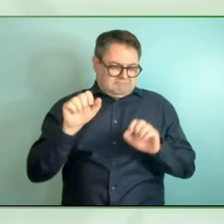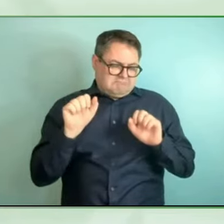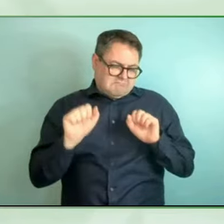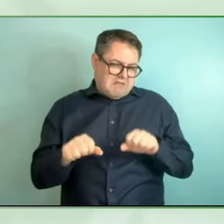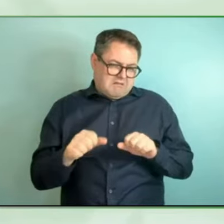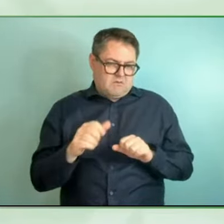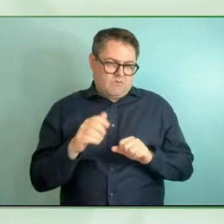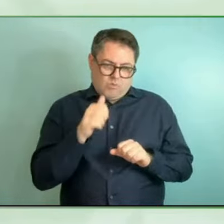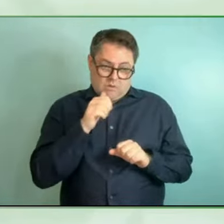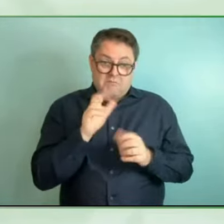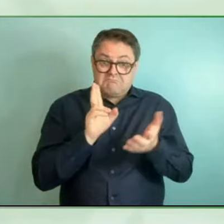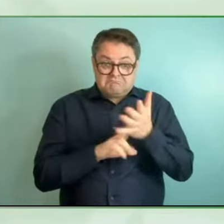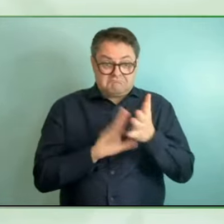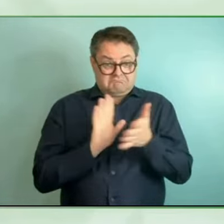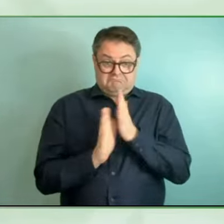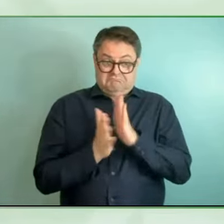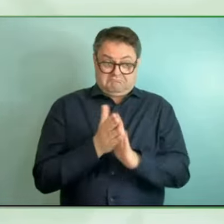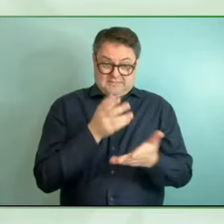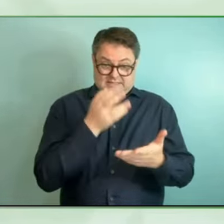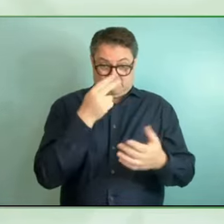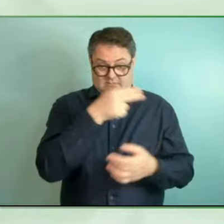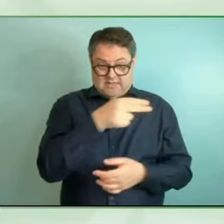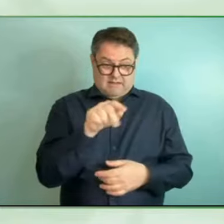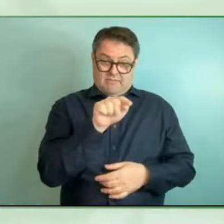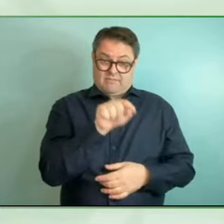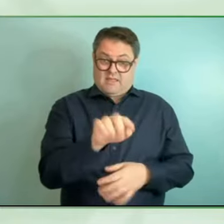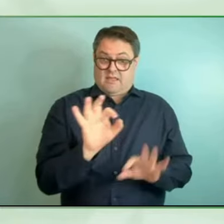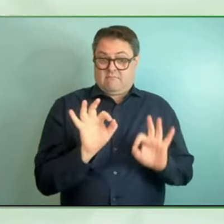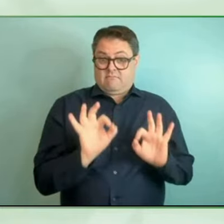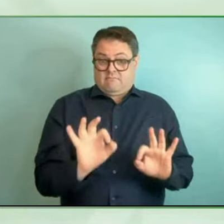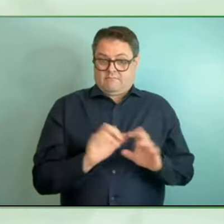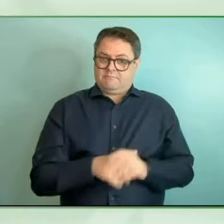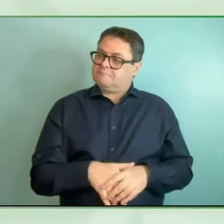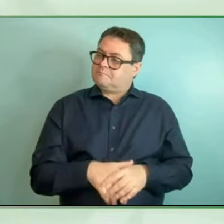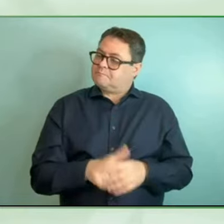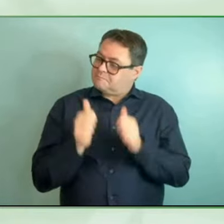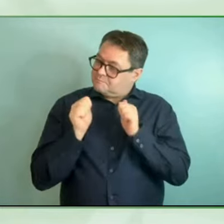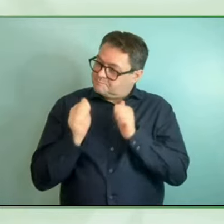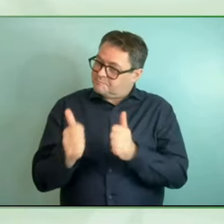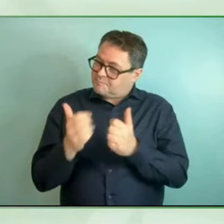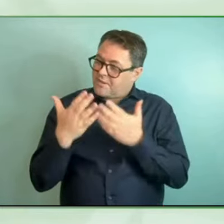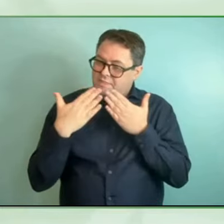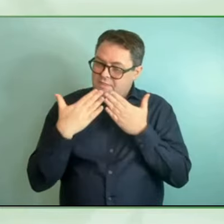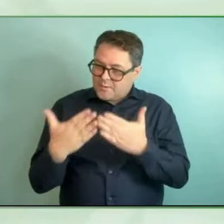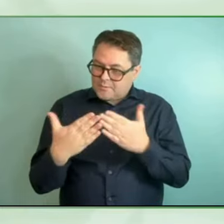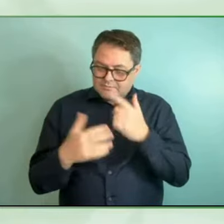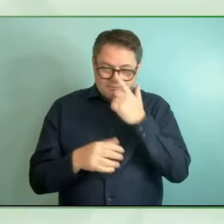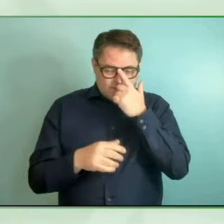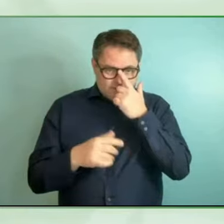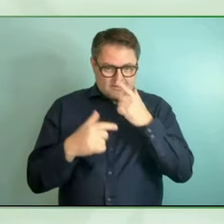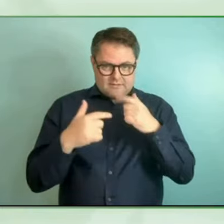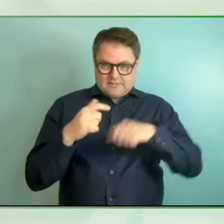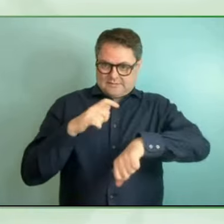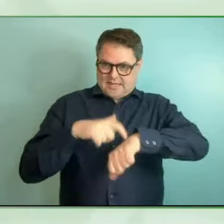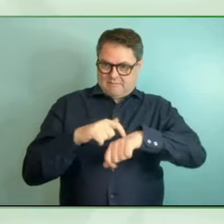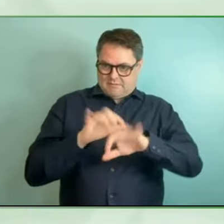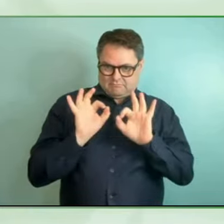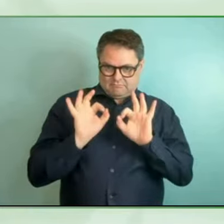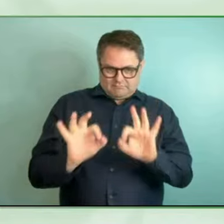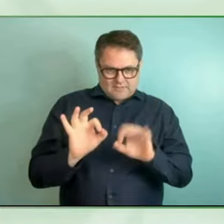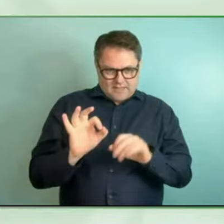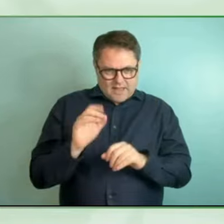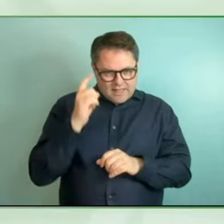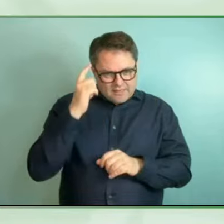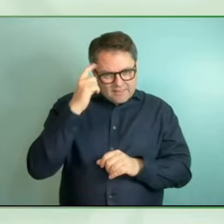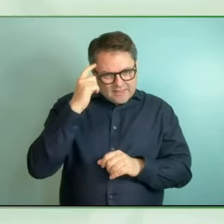then that's all. It's done. Okay, very good. So we were also very good in our timing. So we have time for